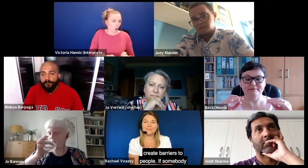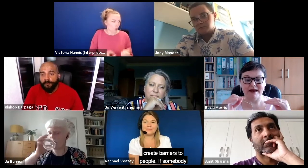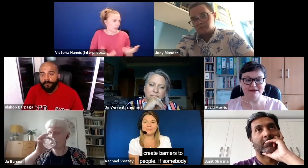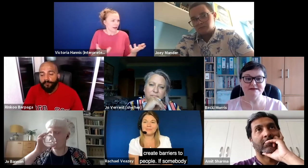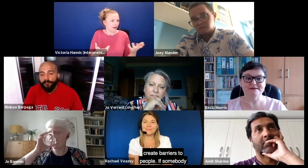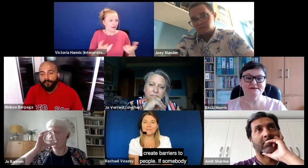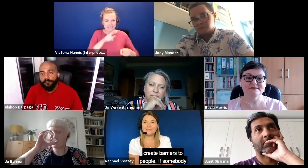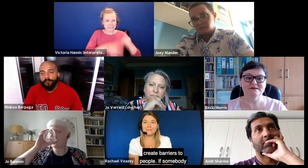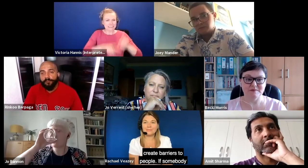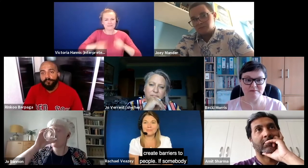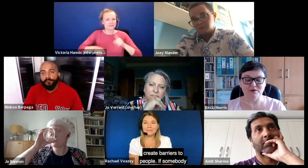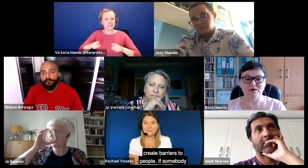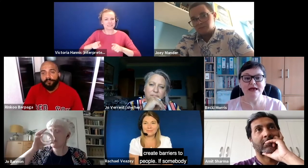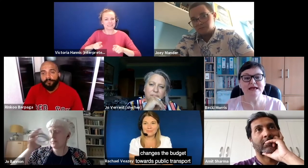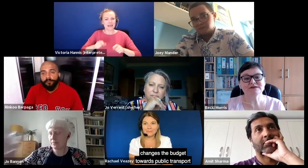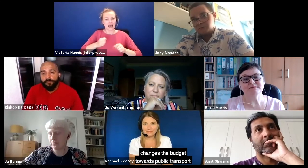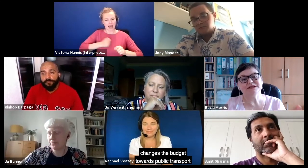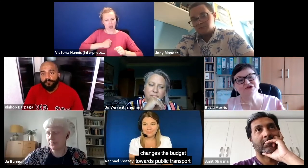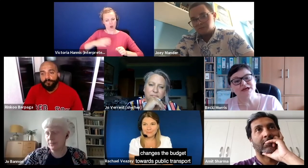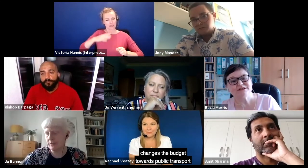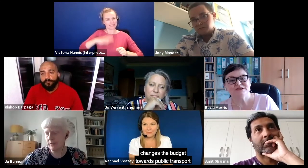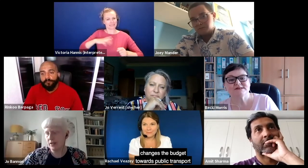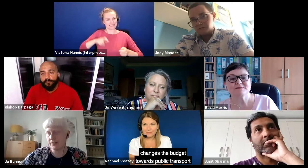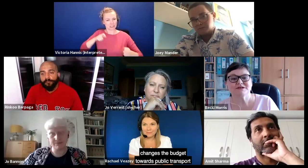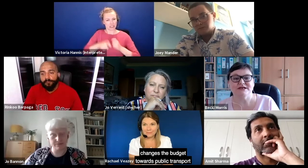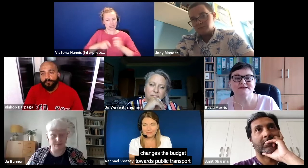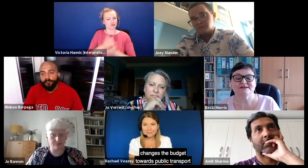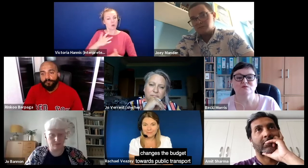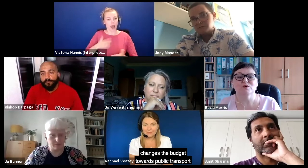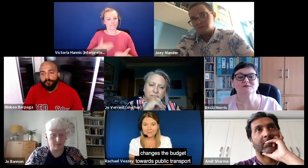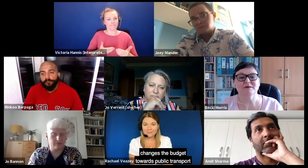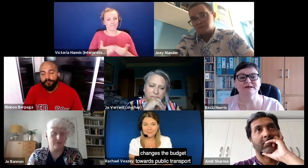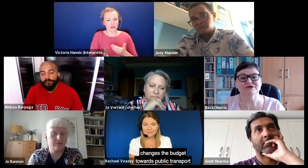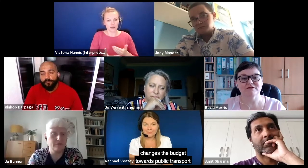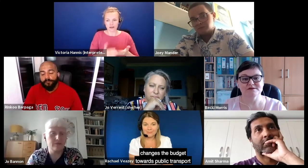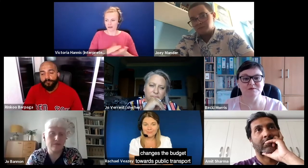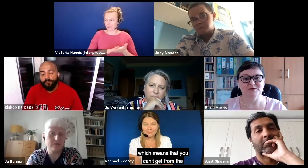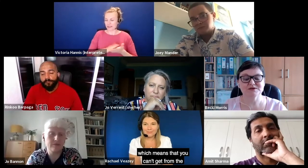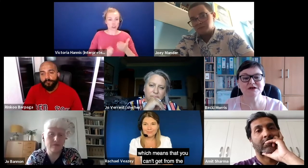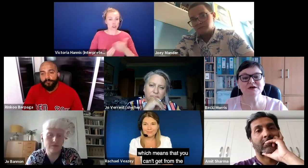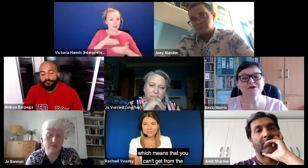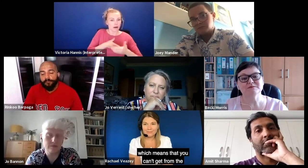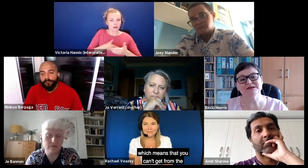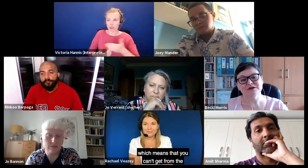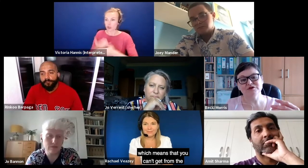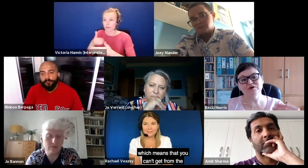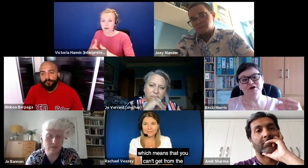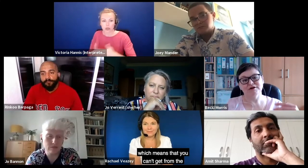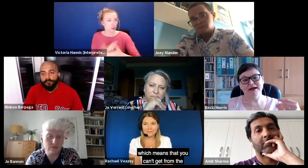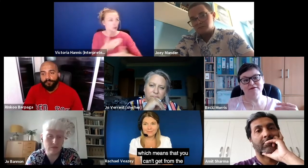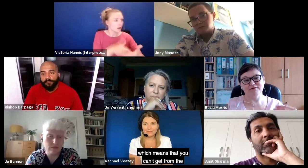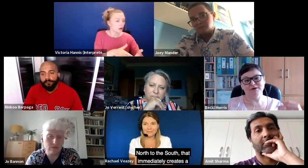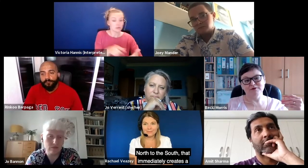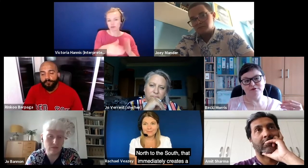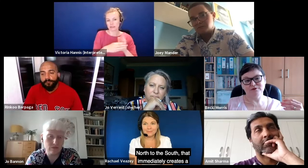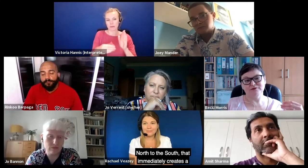create barriers to people. If somebody changes the budget towards public transport, which means that you can't